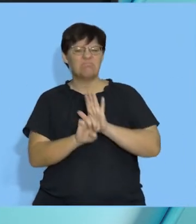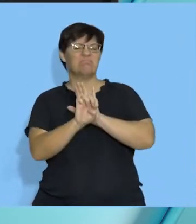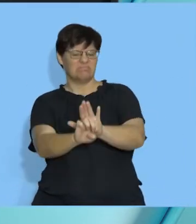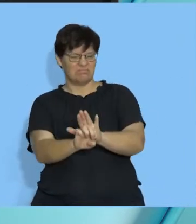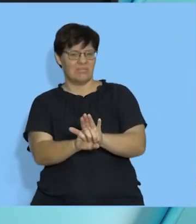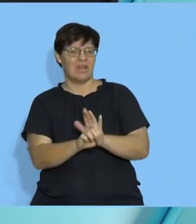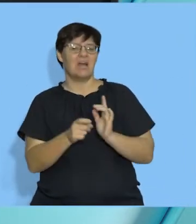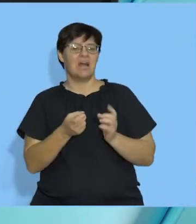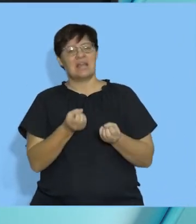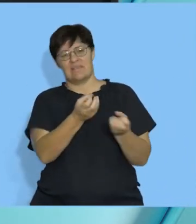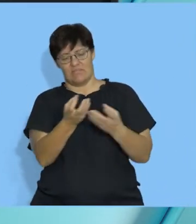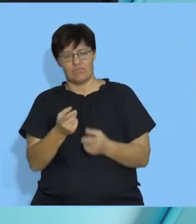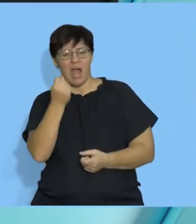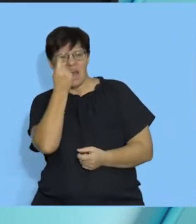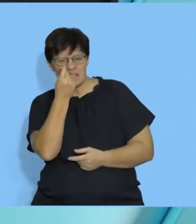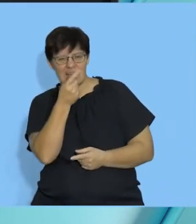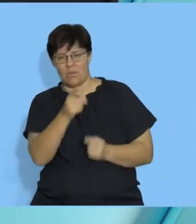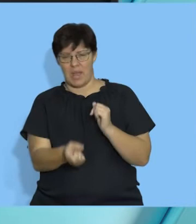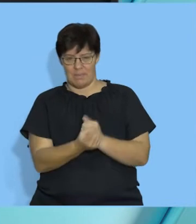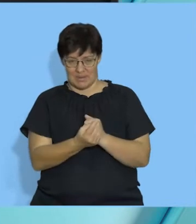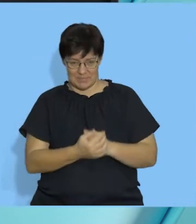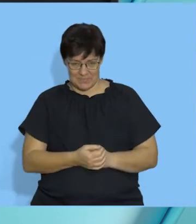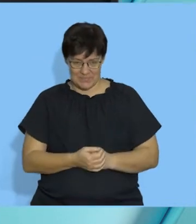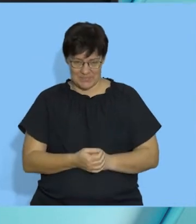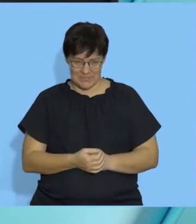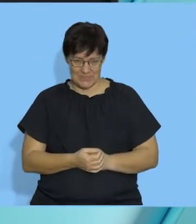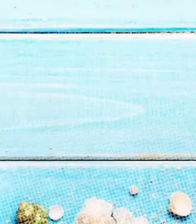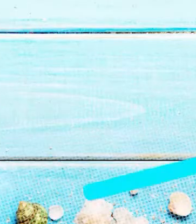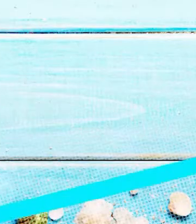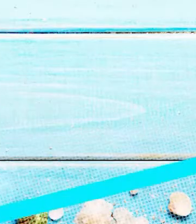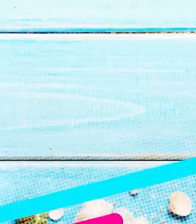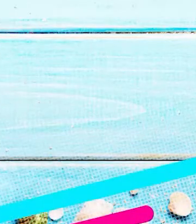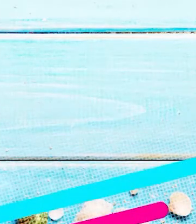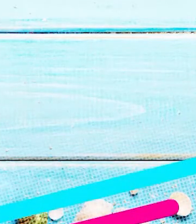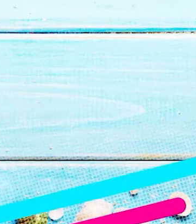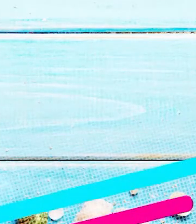exactly what happens in a redox reaction. Let's take a short break for now.